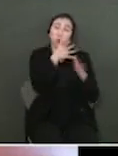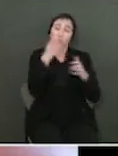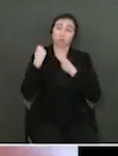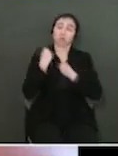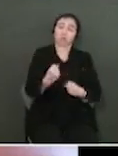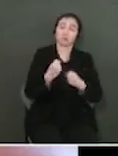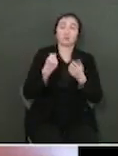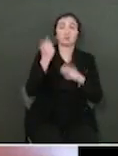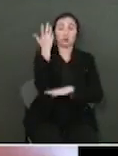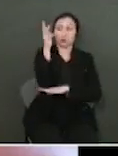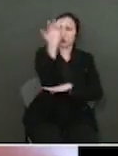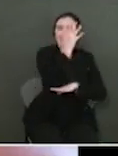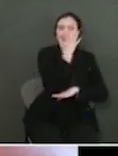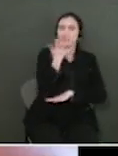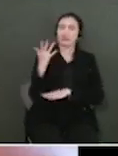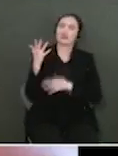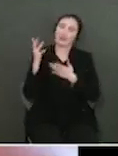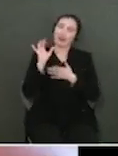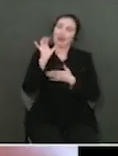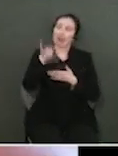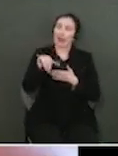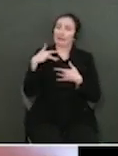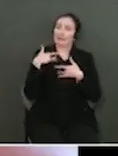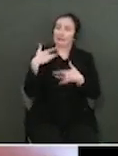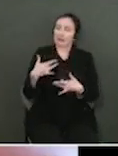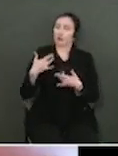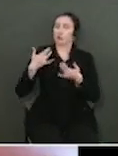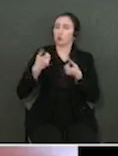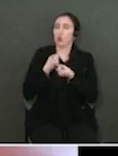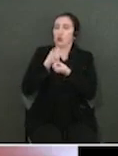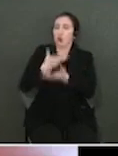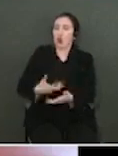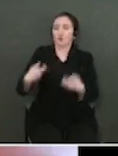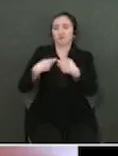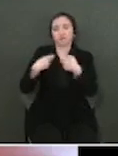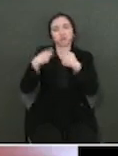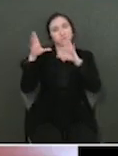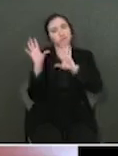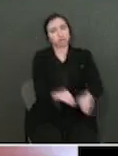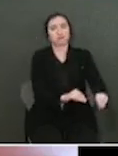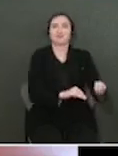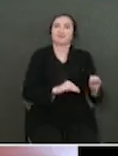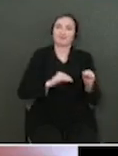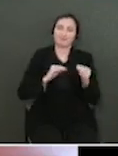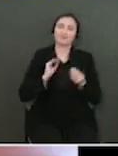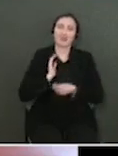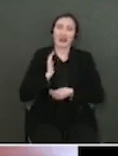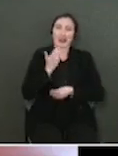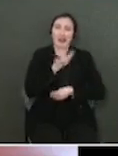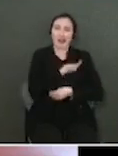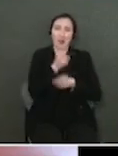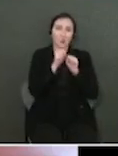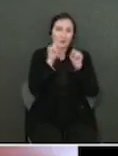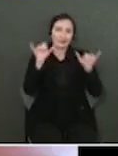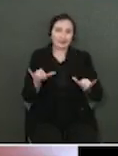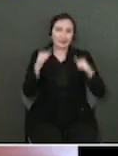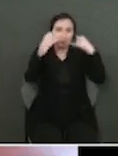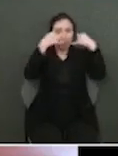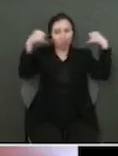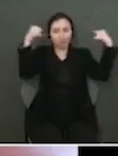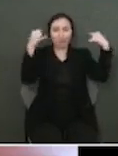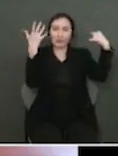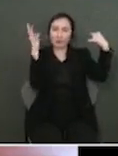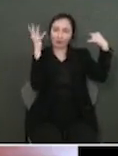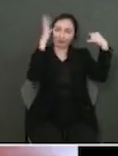winds are the biggest cause of outages in our system on an annual basis. So the wind is something to pay